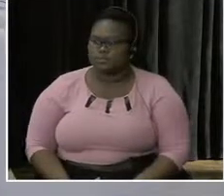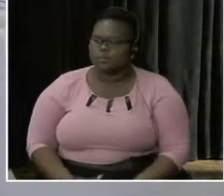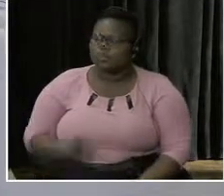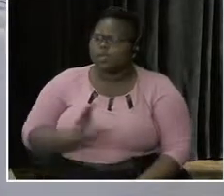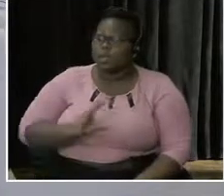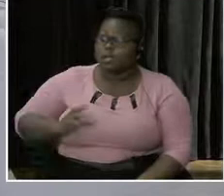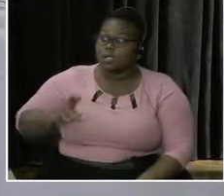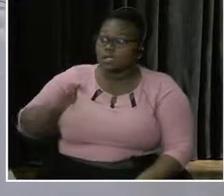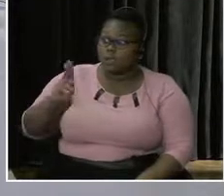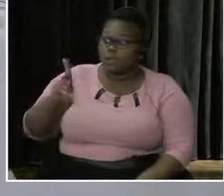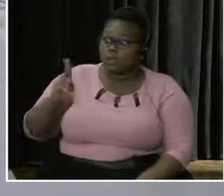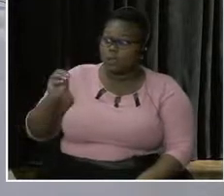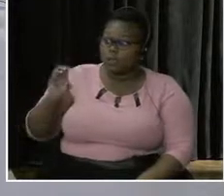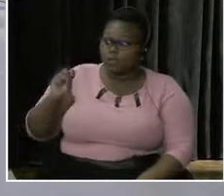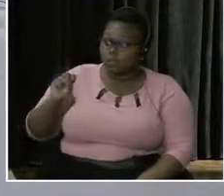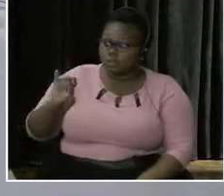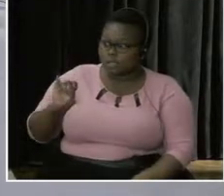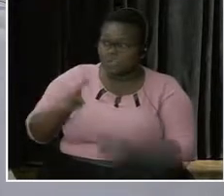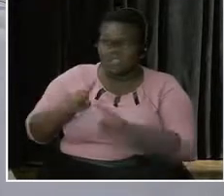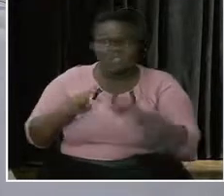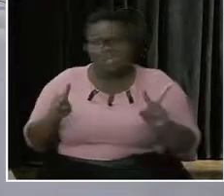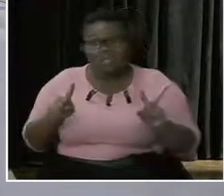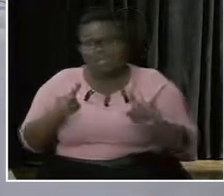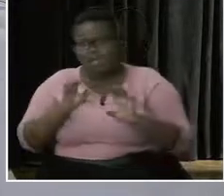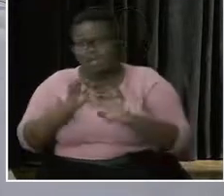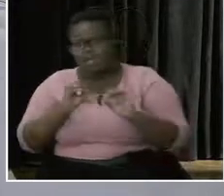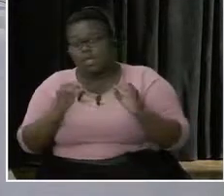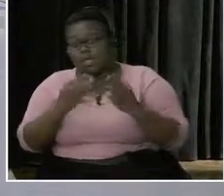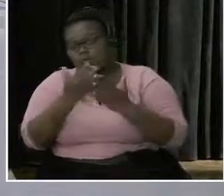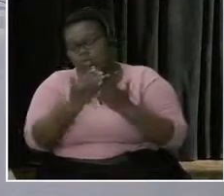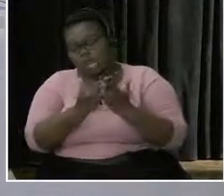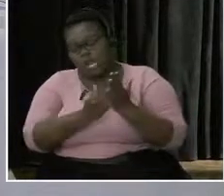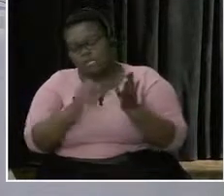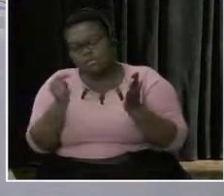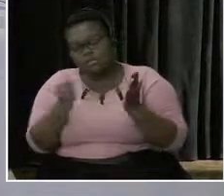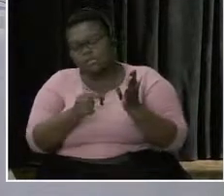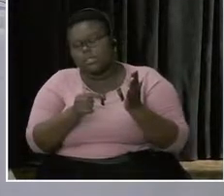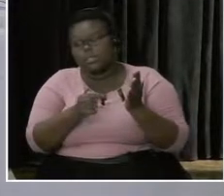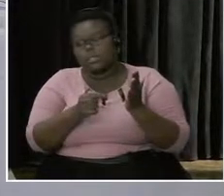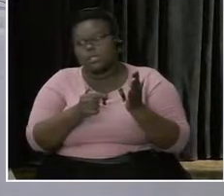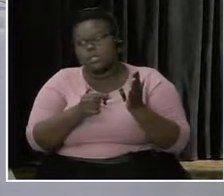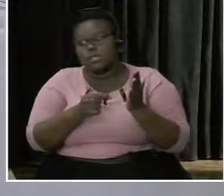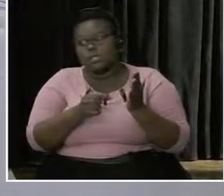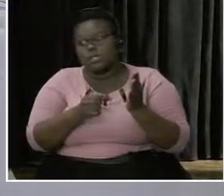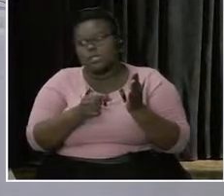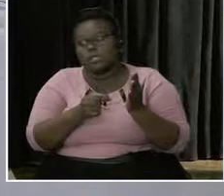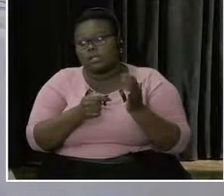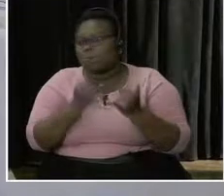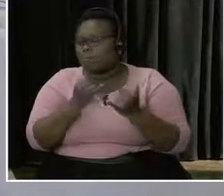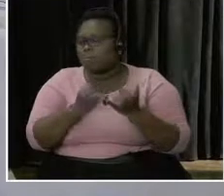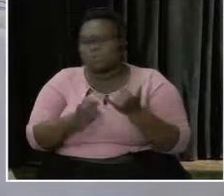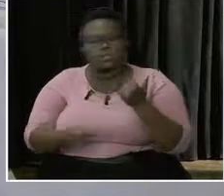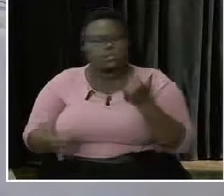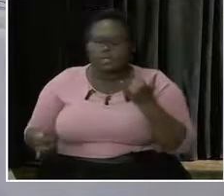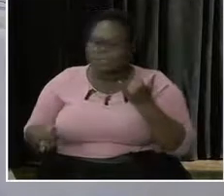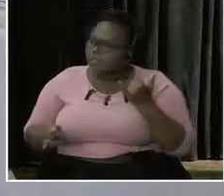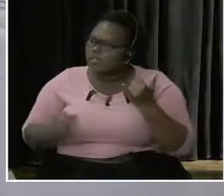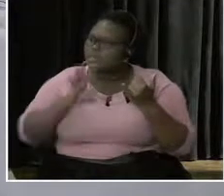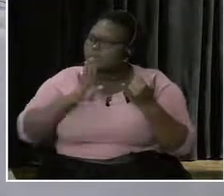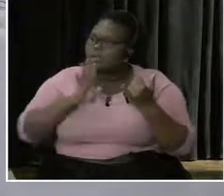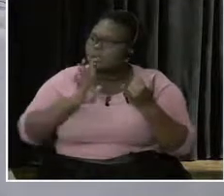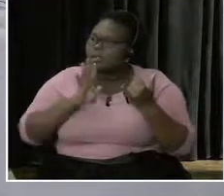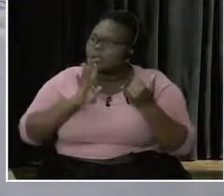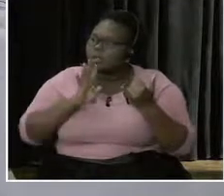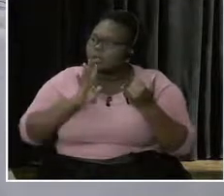Councillor Nkosi, but you are not on the speakers list. Oh, that must be a mistake, Madam Speaker.